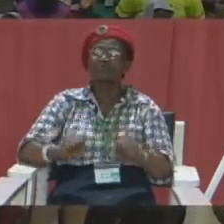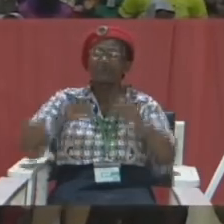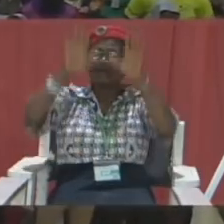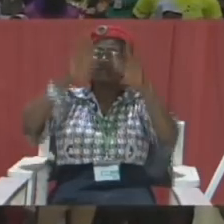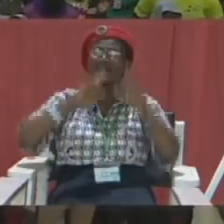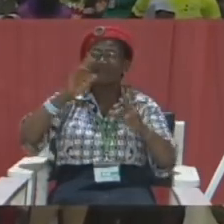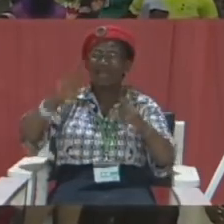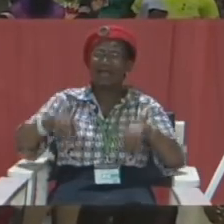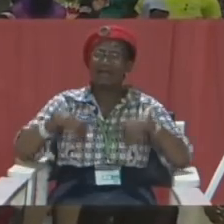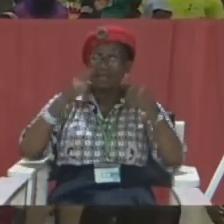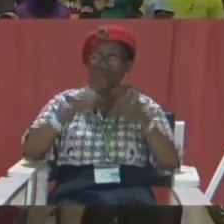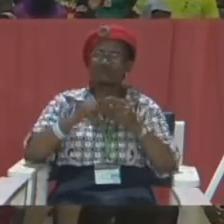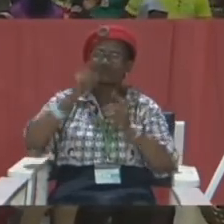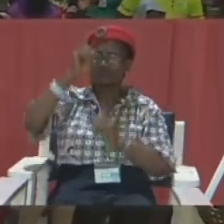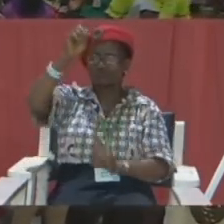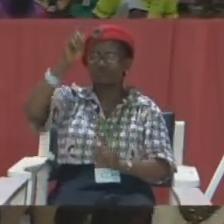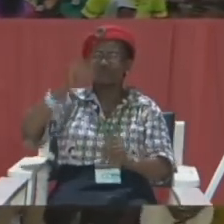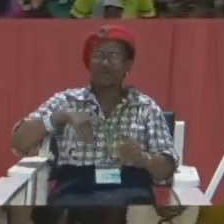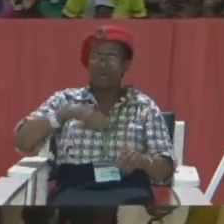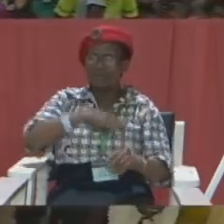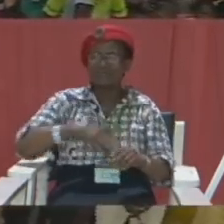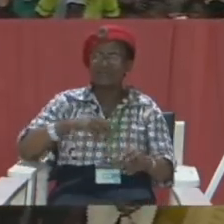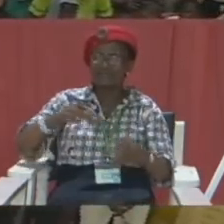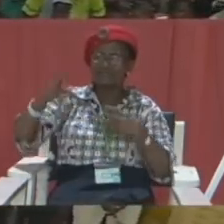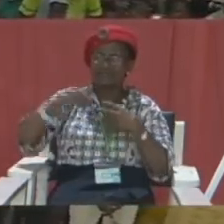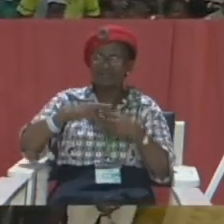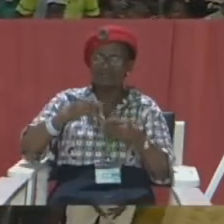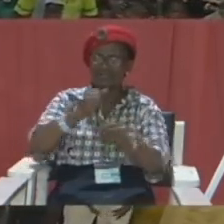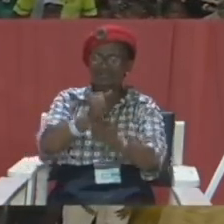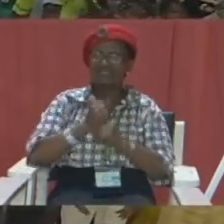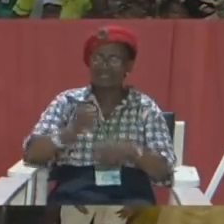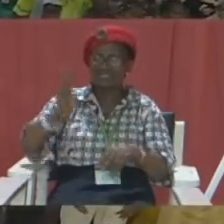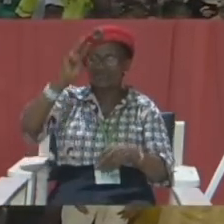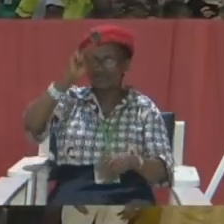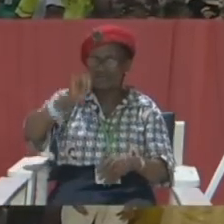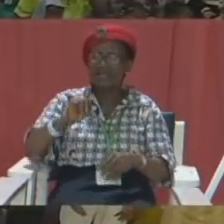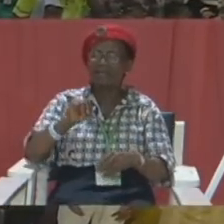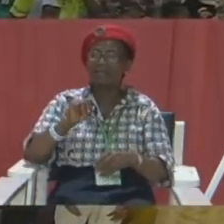jade lati jowo aye won fun o. Please receive them. Baba igba won.